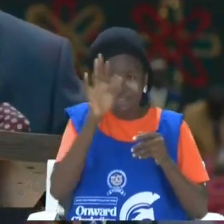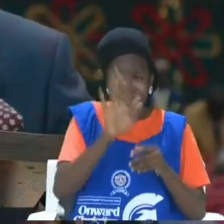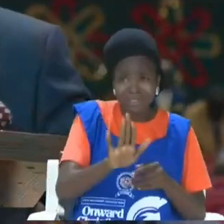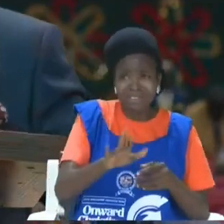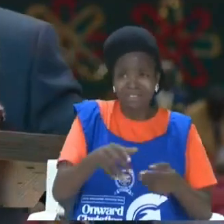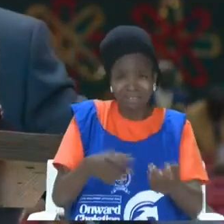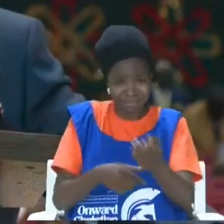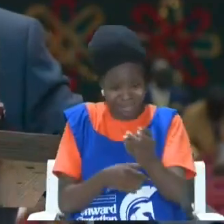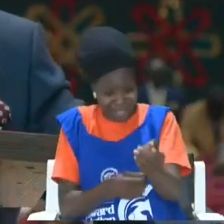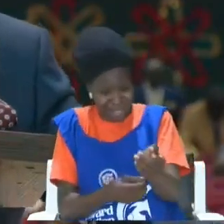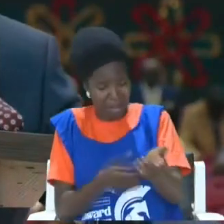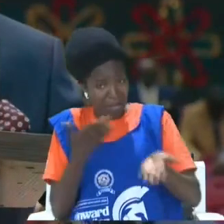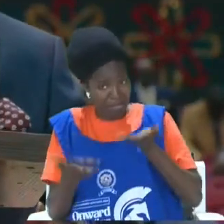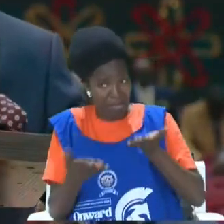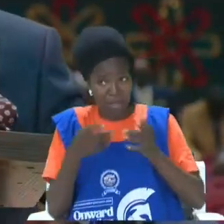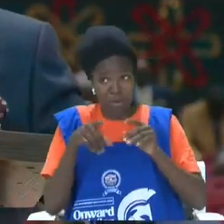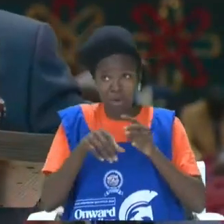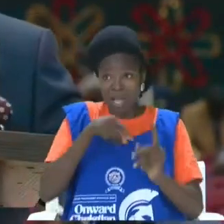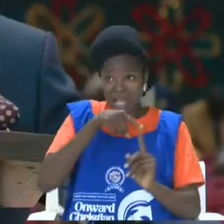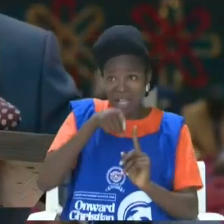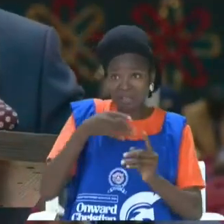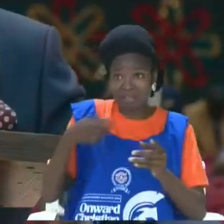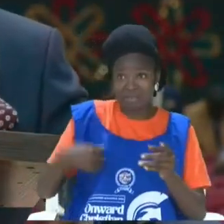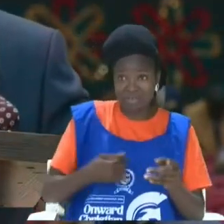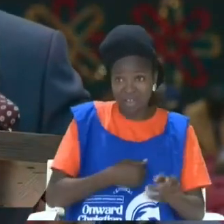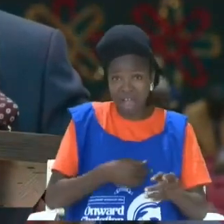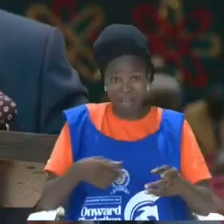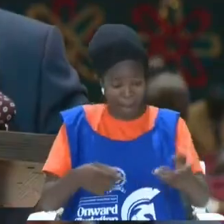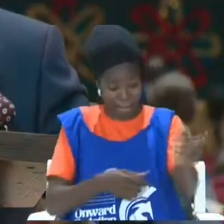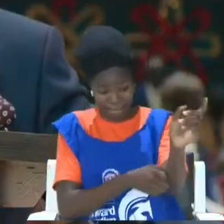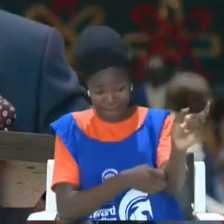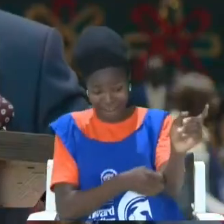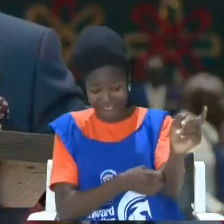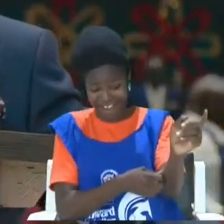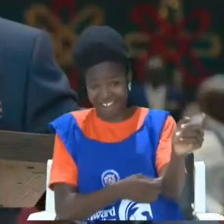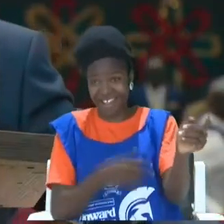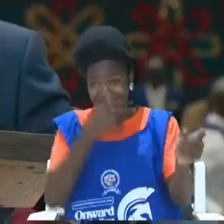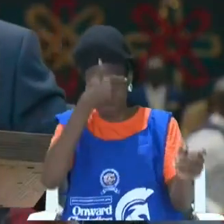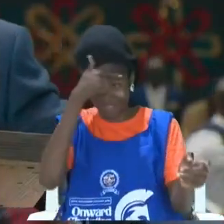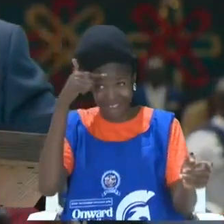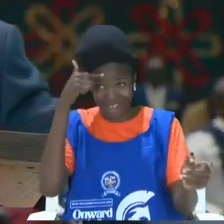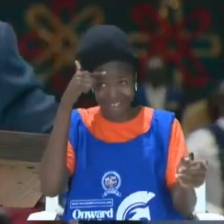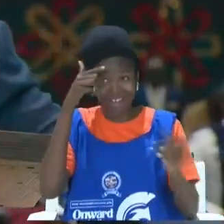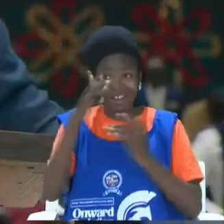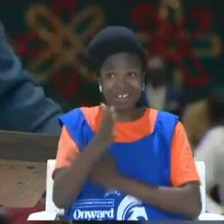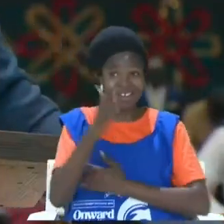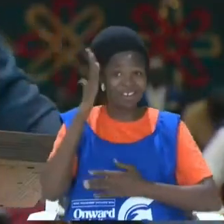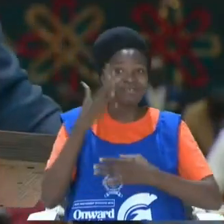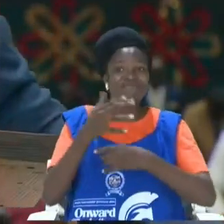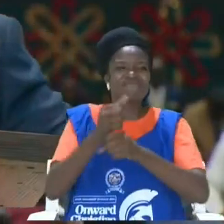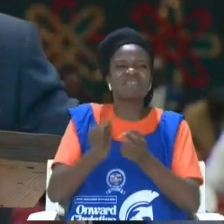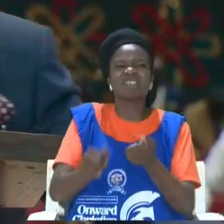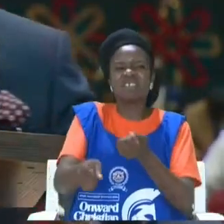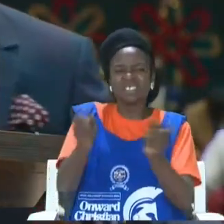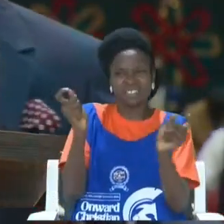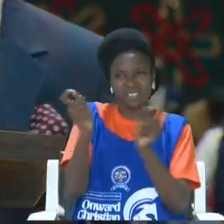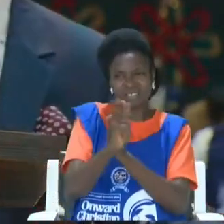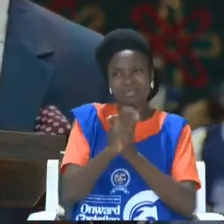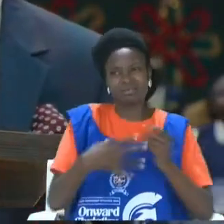may look, even if it's as black as soot, He will make you as white as snow.